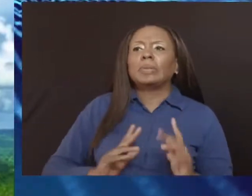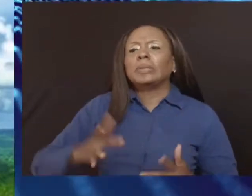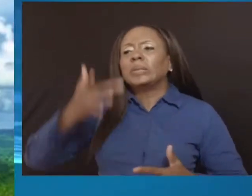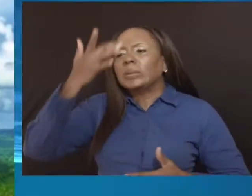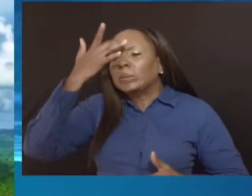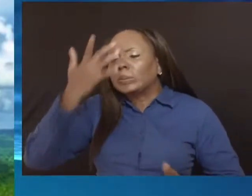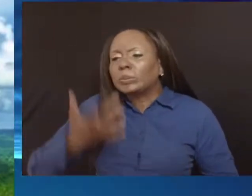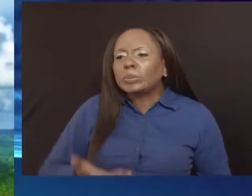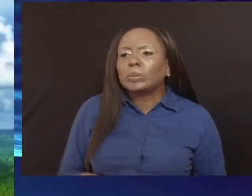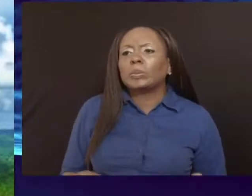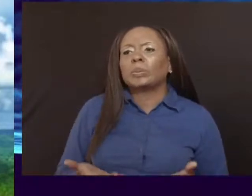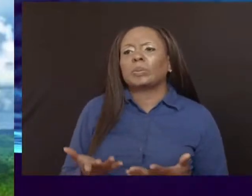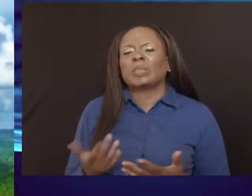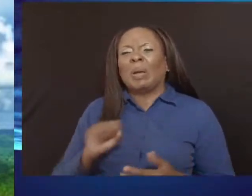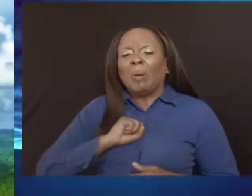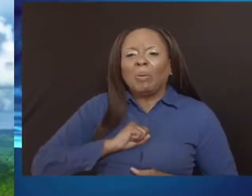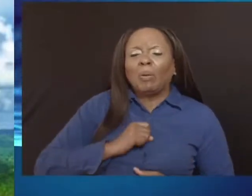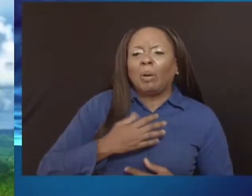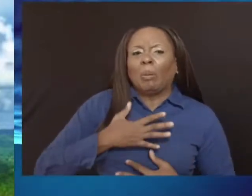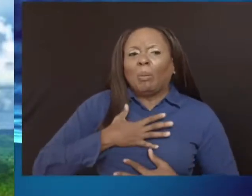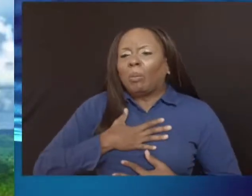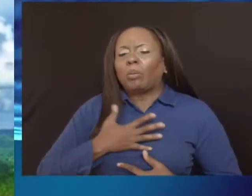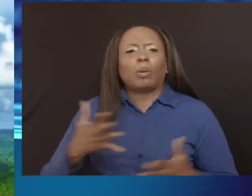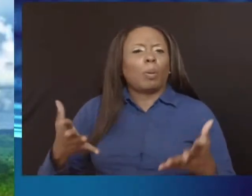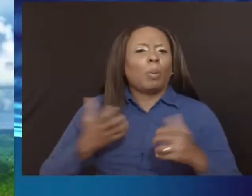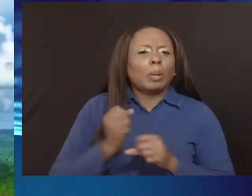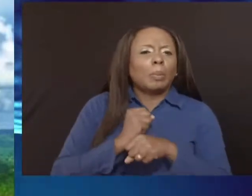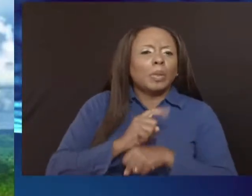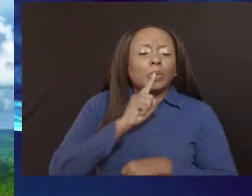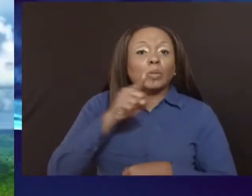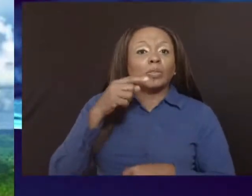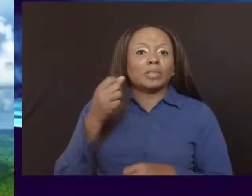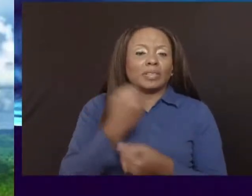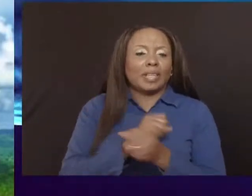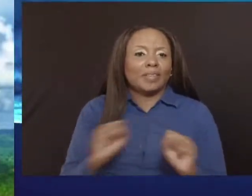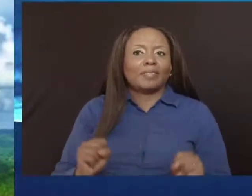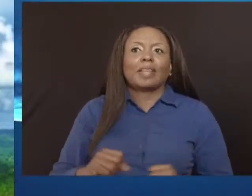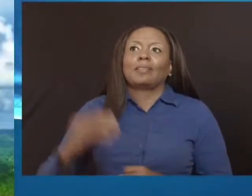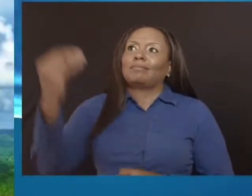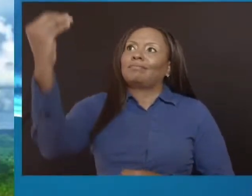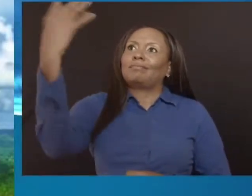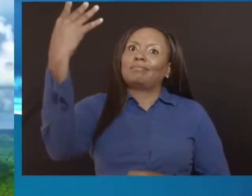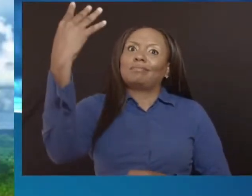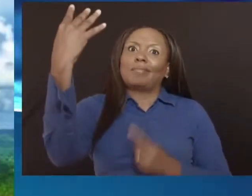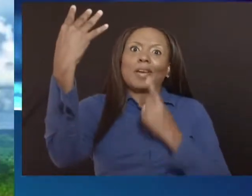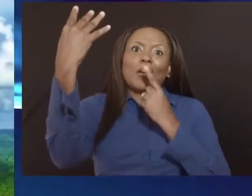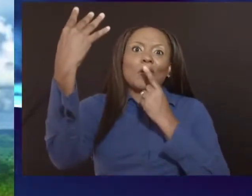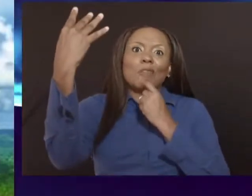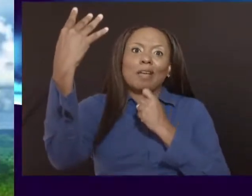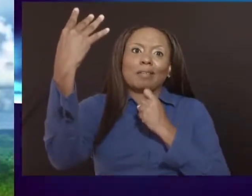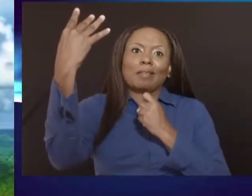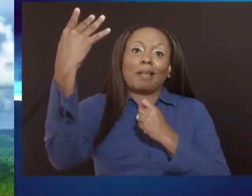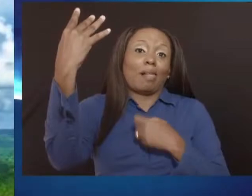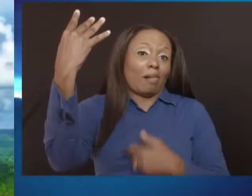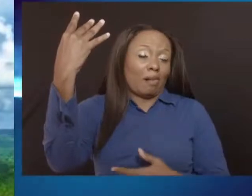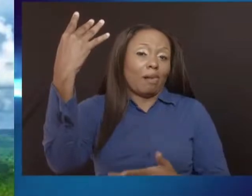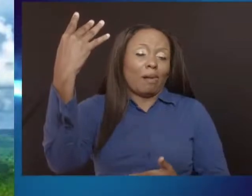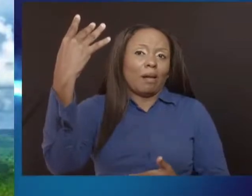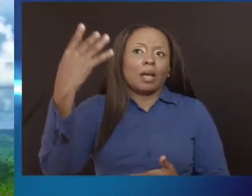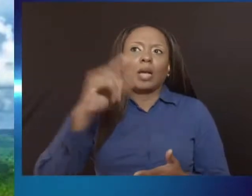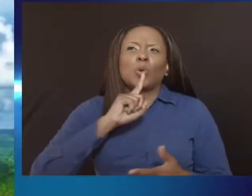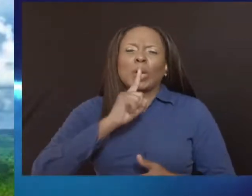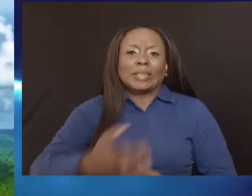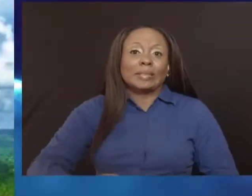comorbidity profile, and we want to ensure that you are safe. And then there are persons who are red. These persons are our